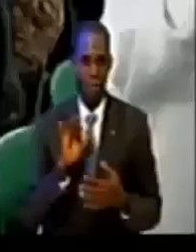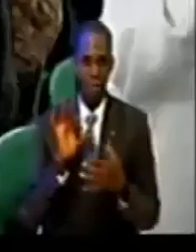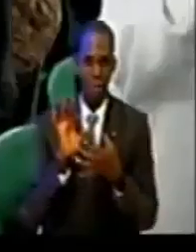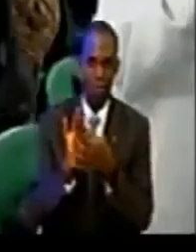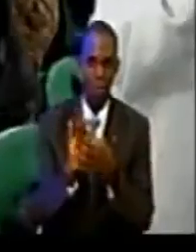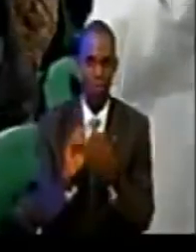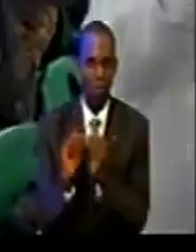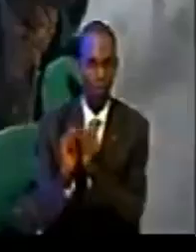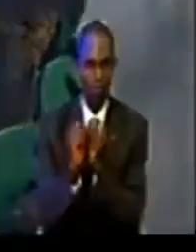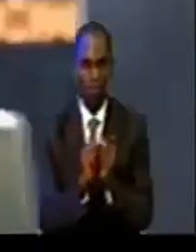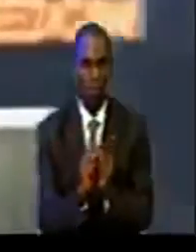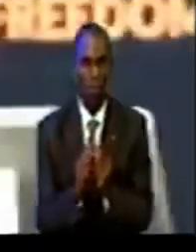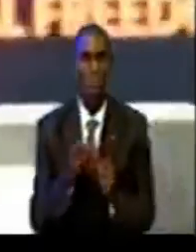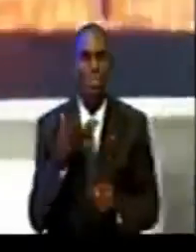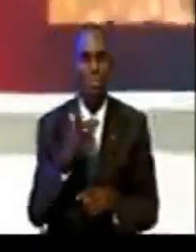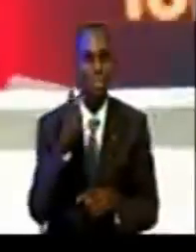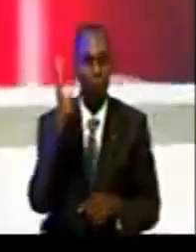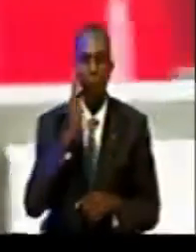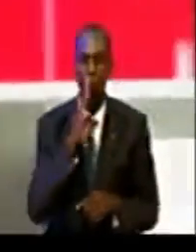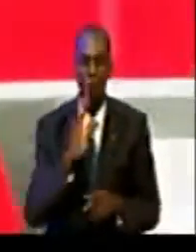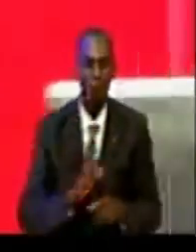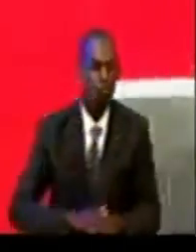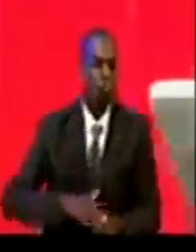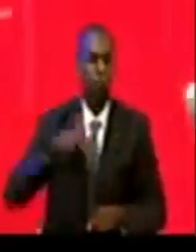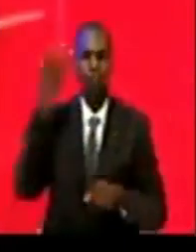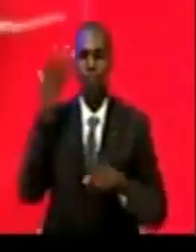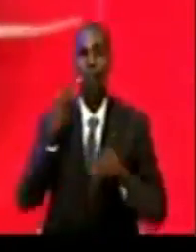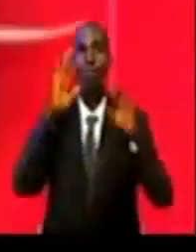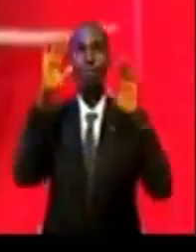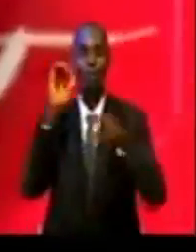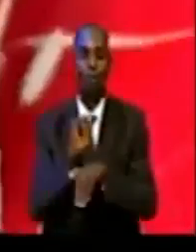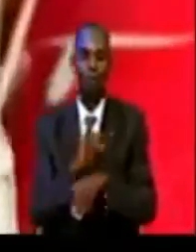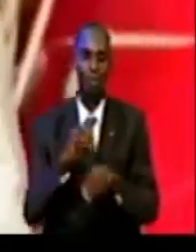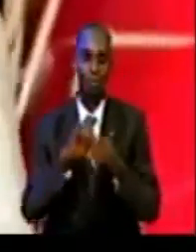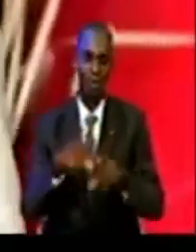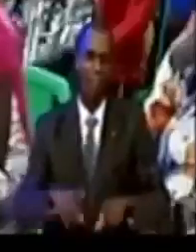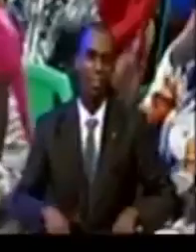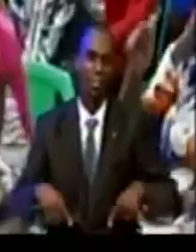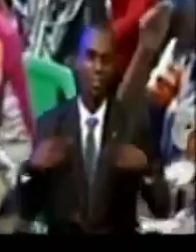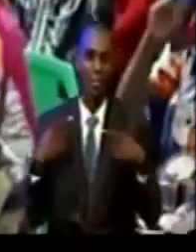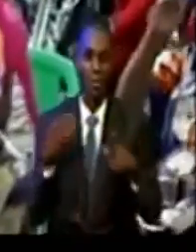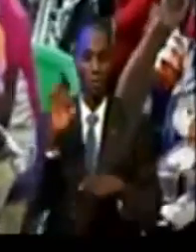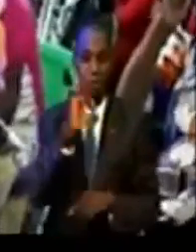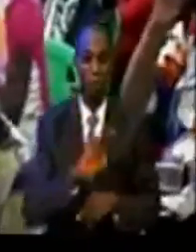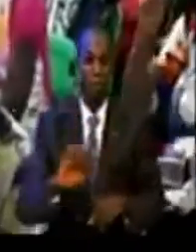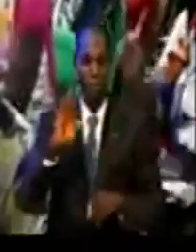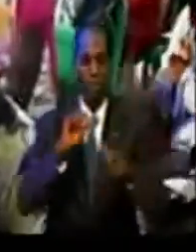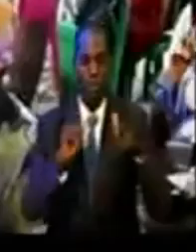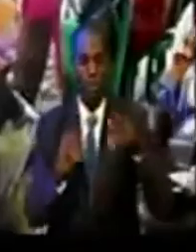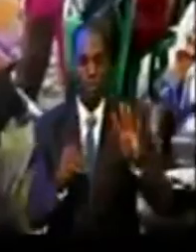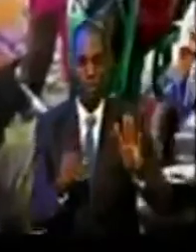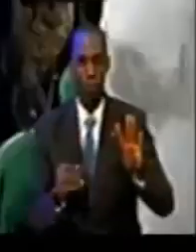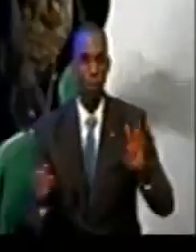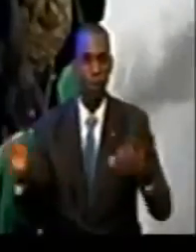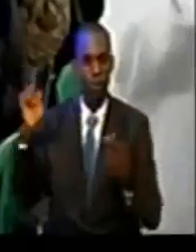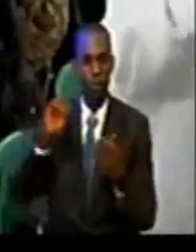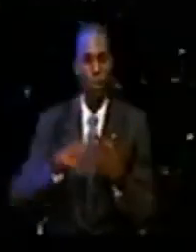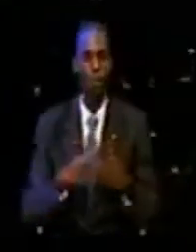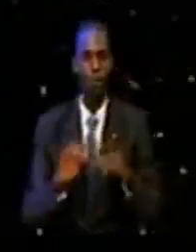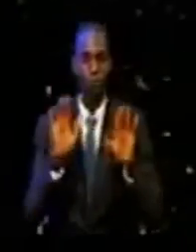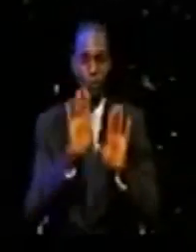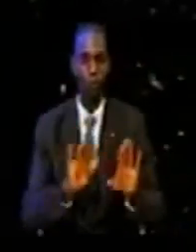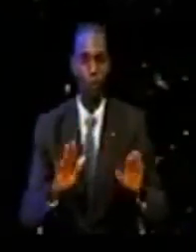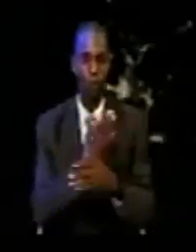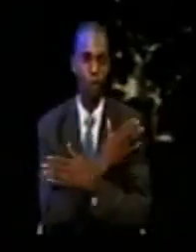platforms. And when you and I connect together, there'll be an explosion of miracle in your life.